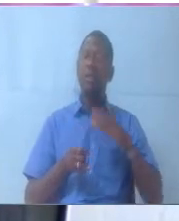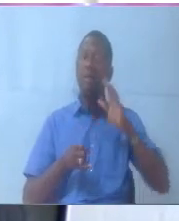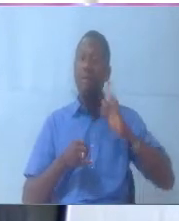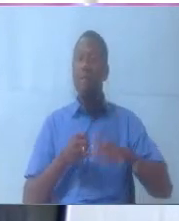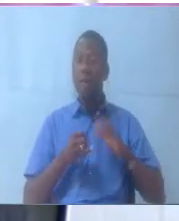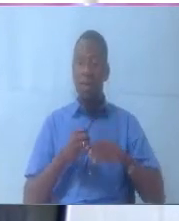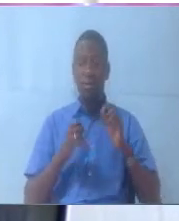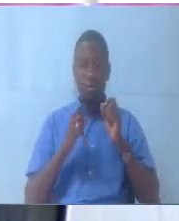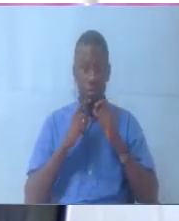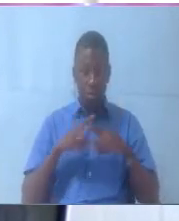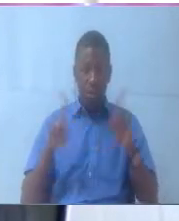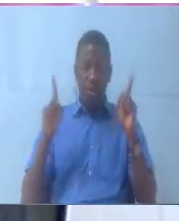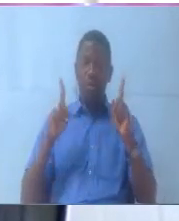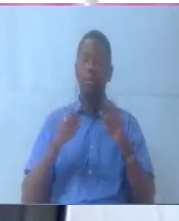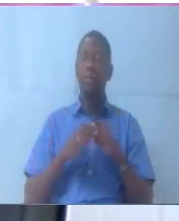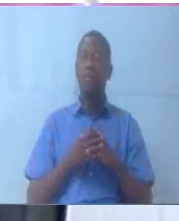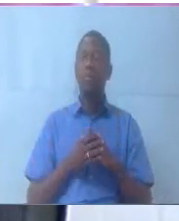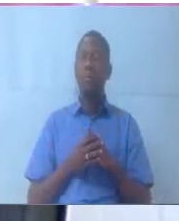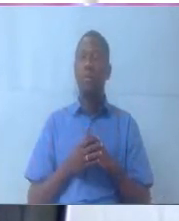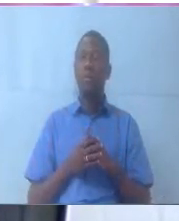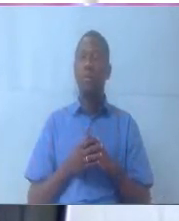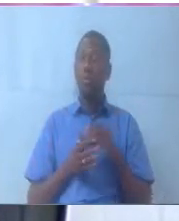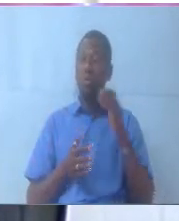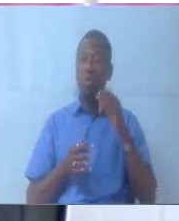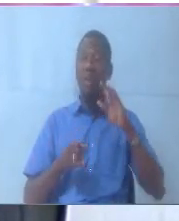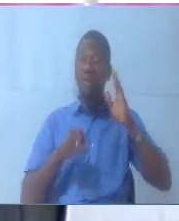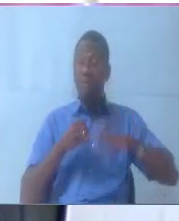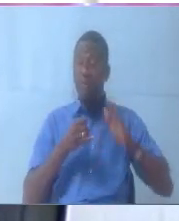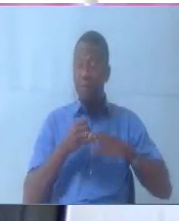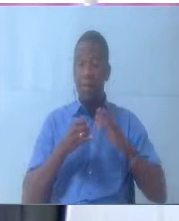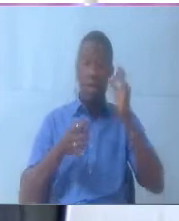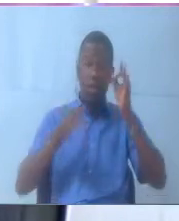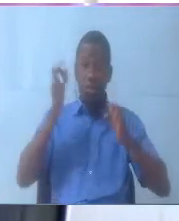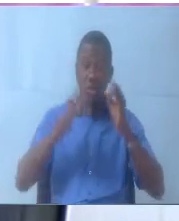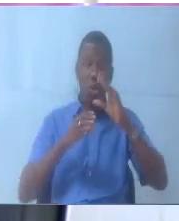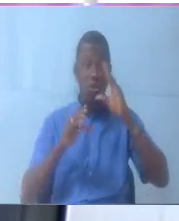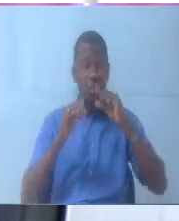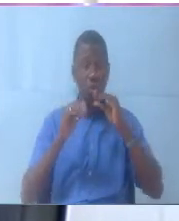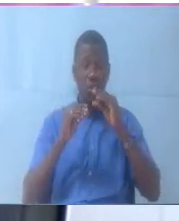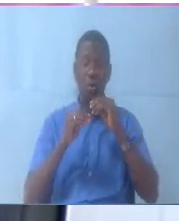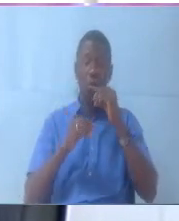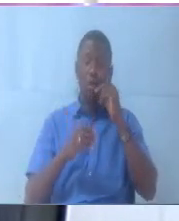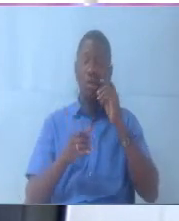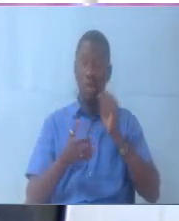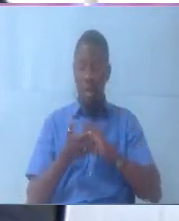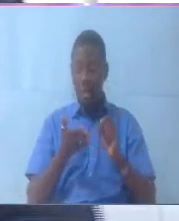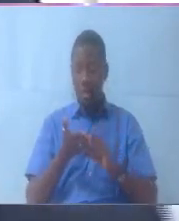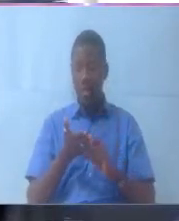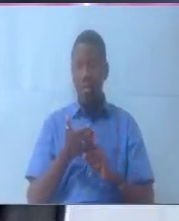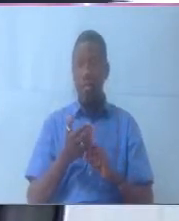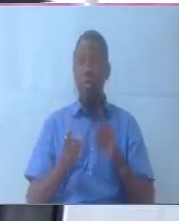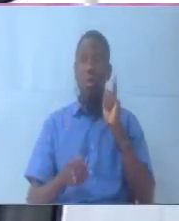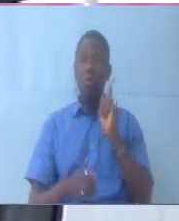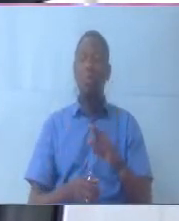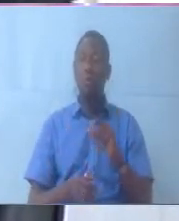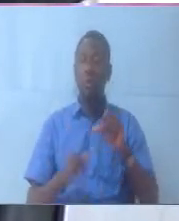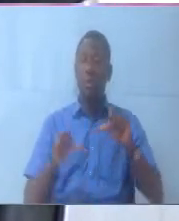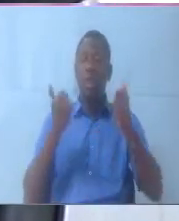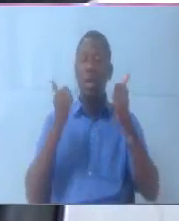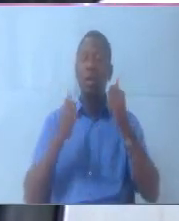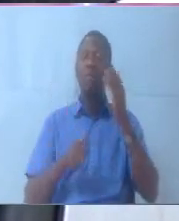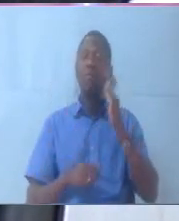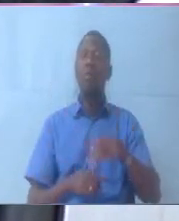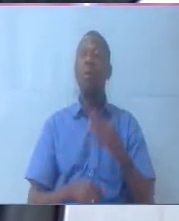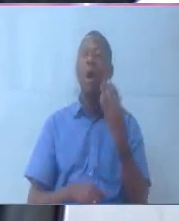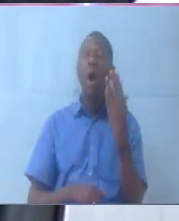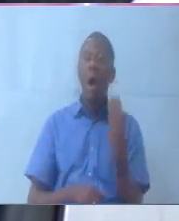kangolu safe because judgment writing, biring be kito tenya kangolu safela you have to start from the beginning of the